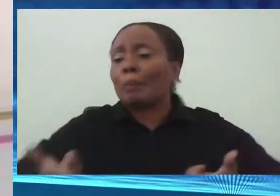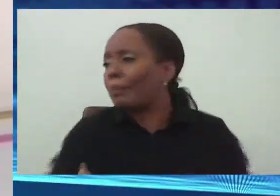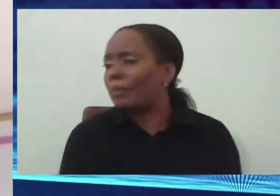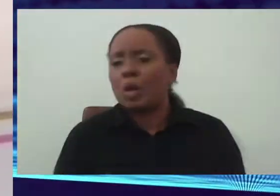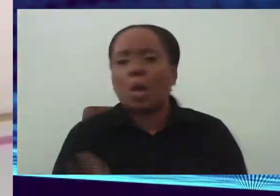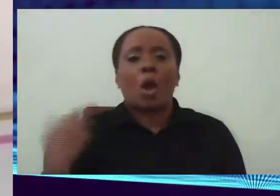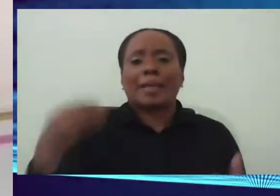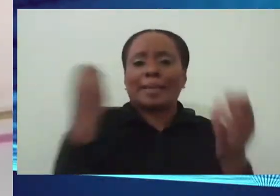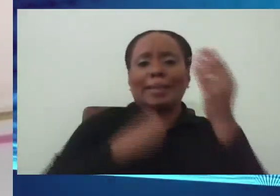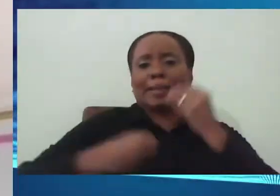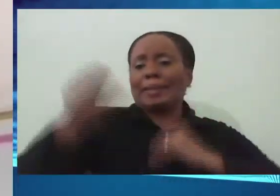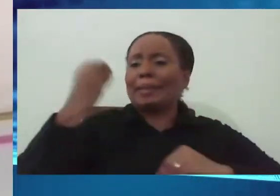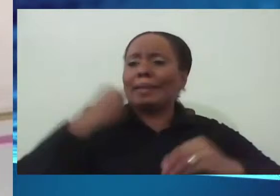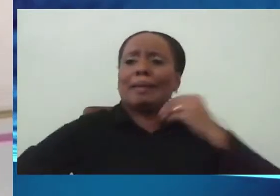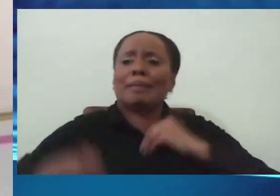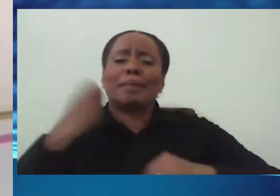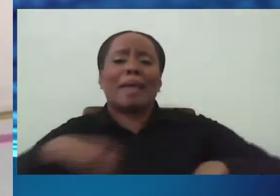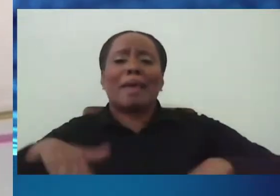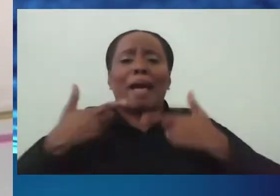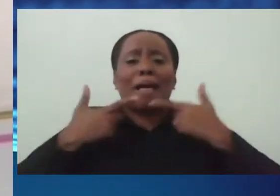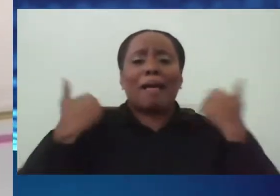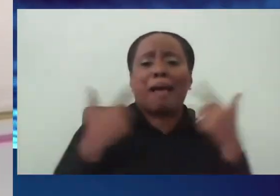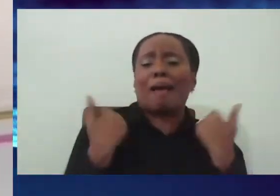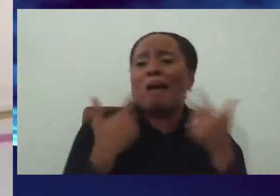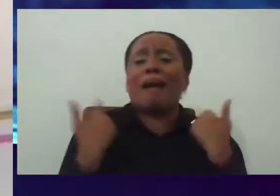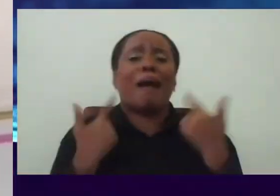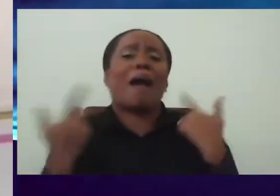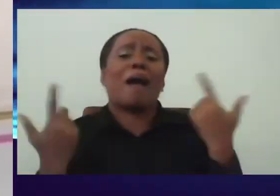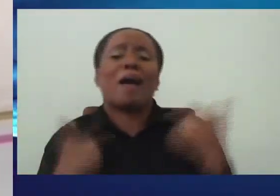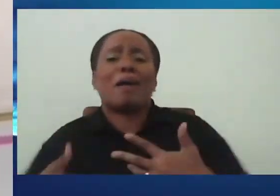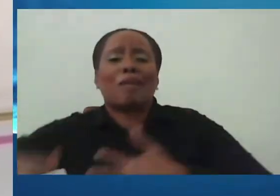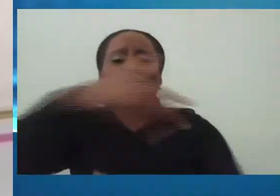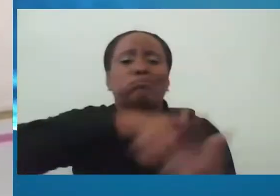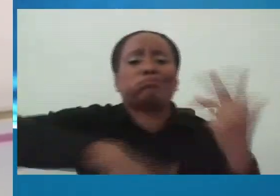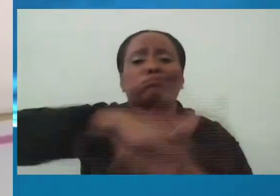eating and having a meal with someone, I think that's extremely